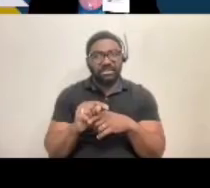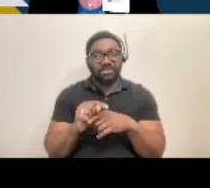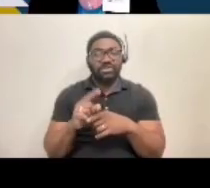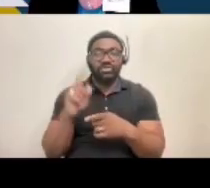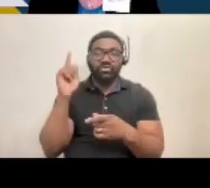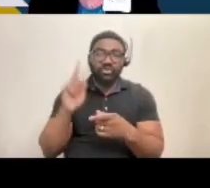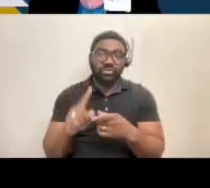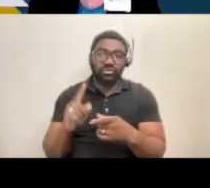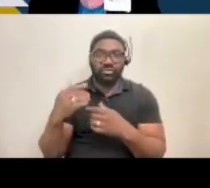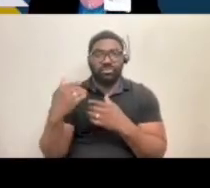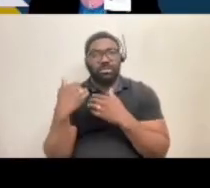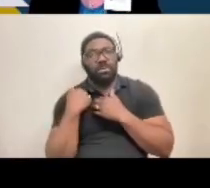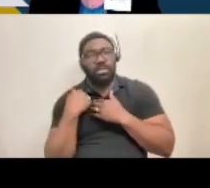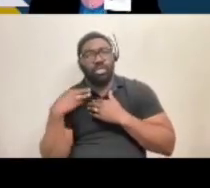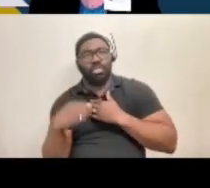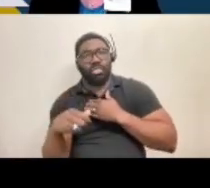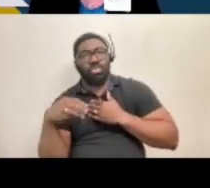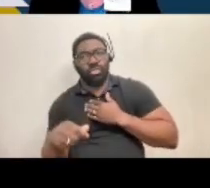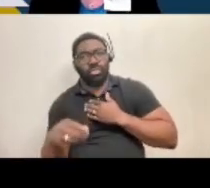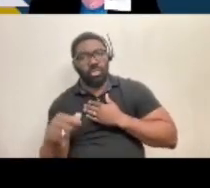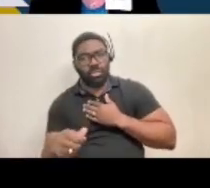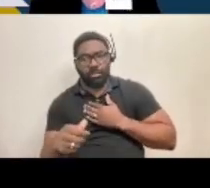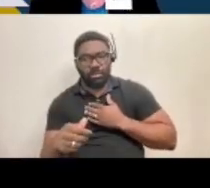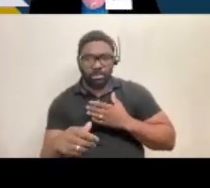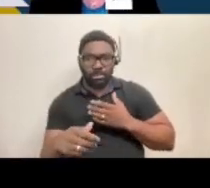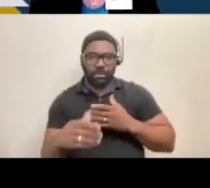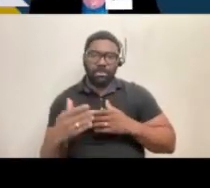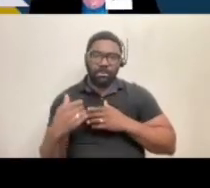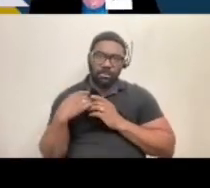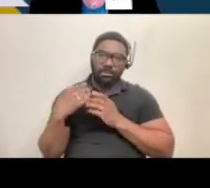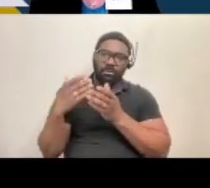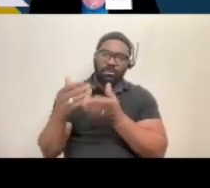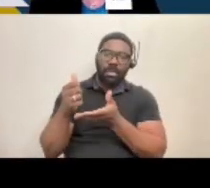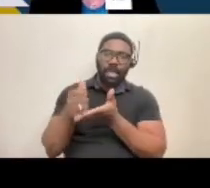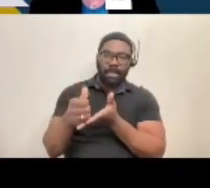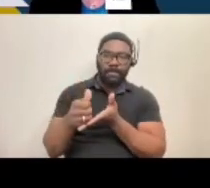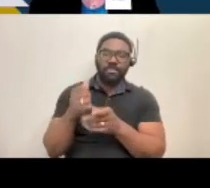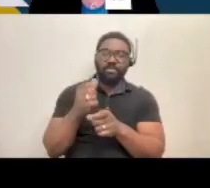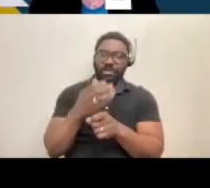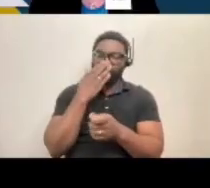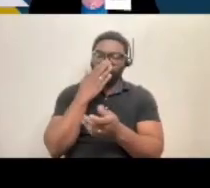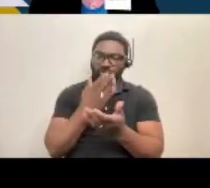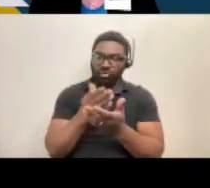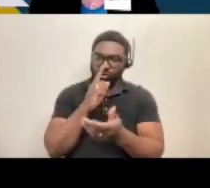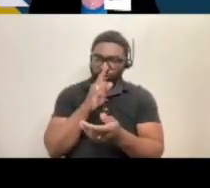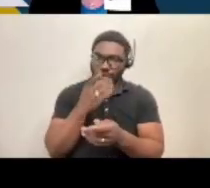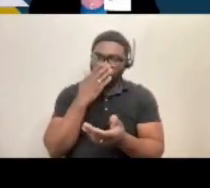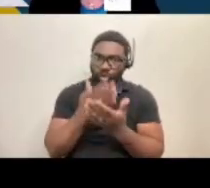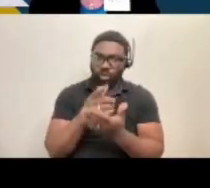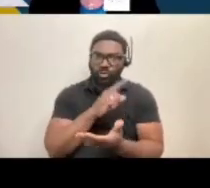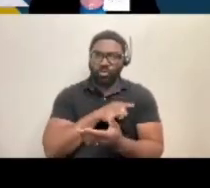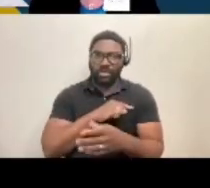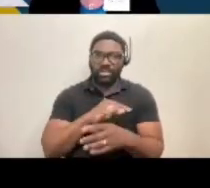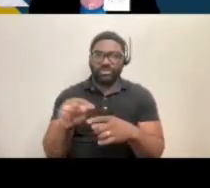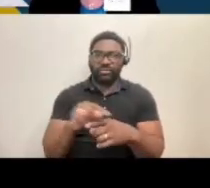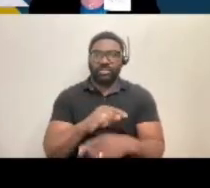of providers. And also ensure the quality of the training that's provided. Thank you. So, well,